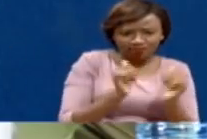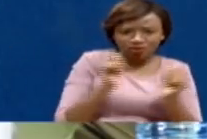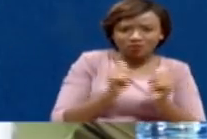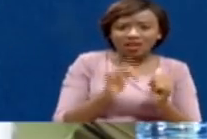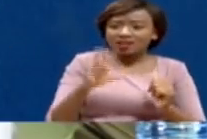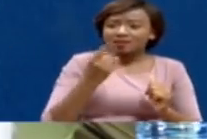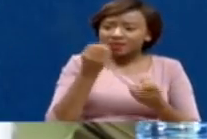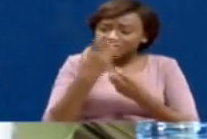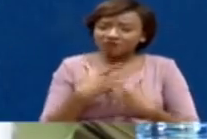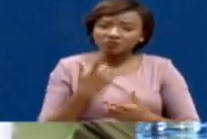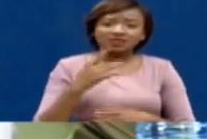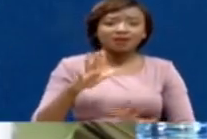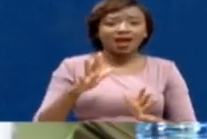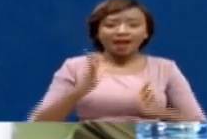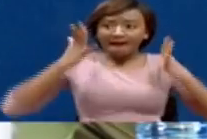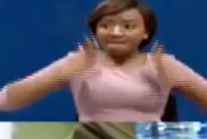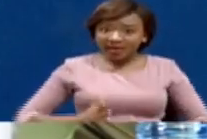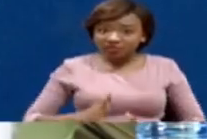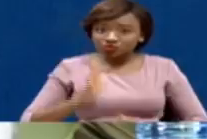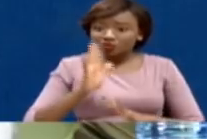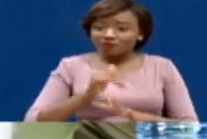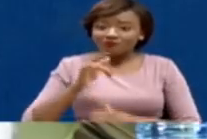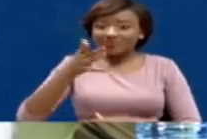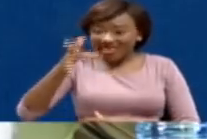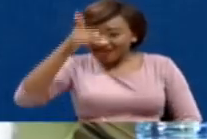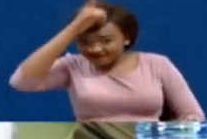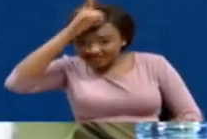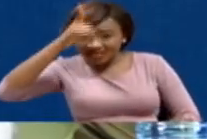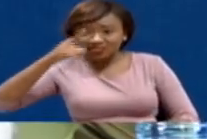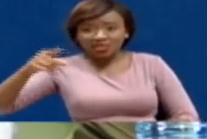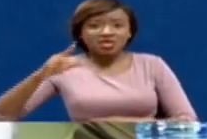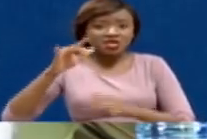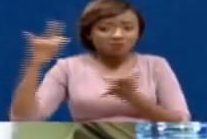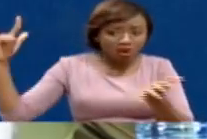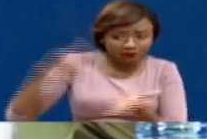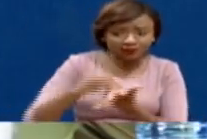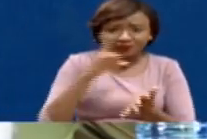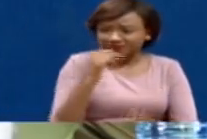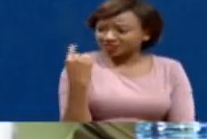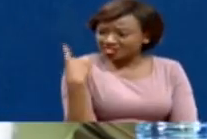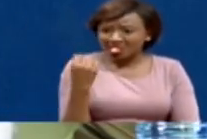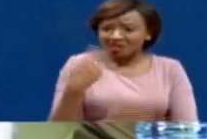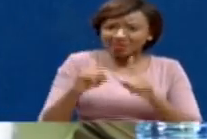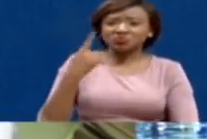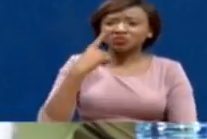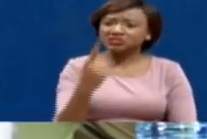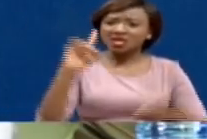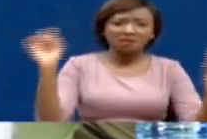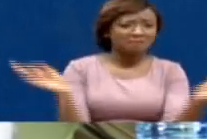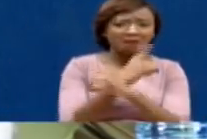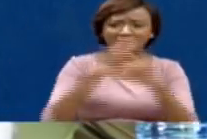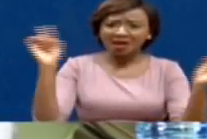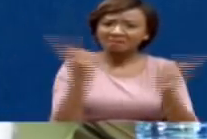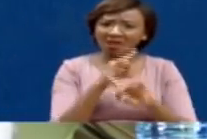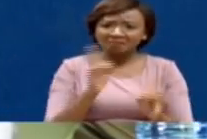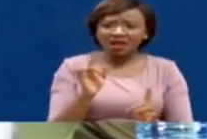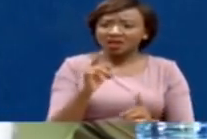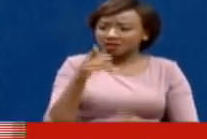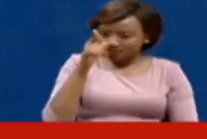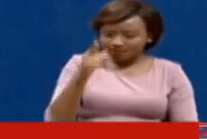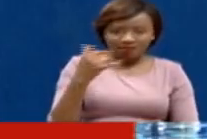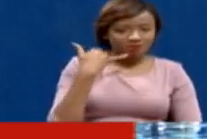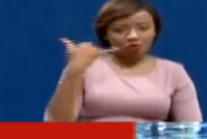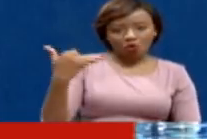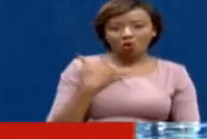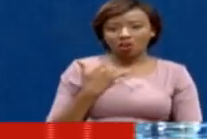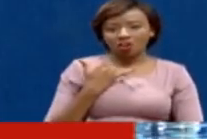came back from place X and he has not been in quarantine. We have seen him moving left, right and center. They are